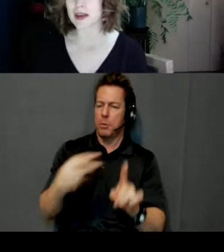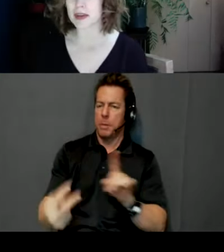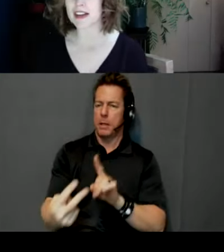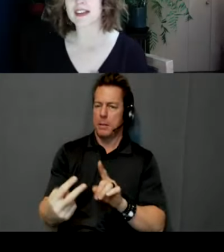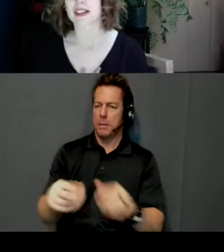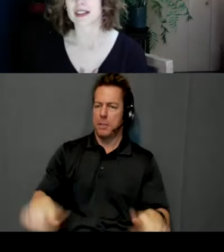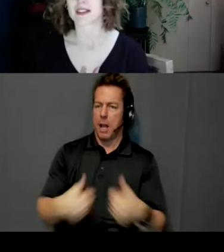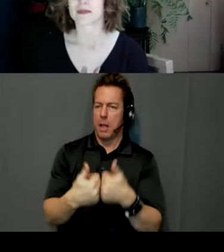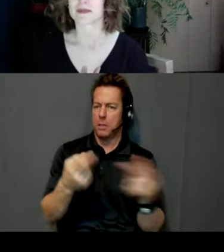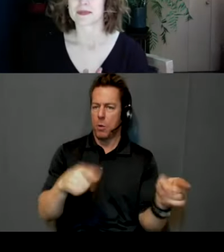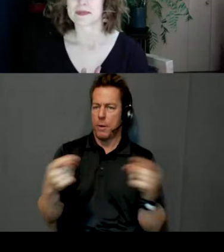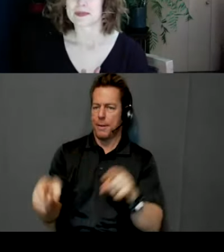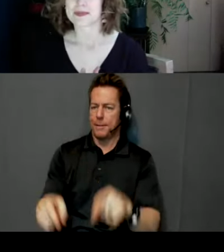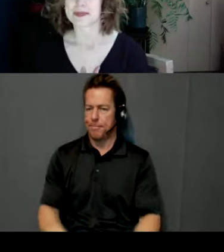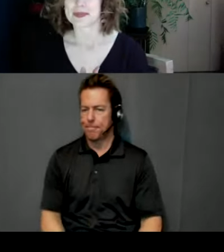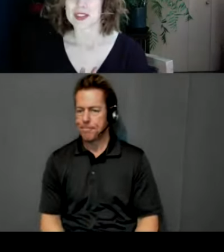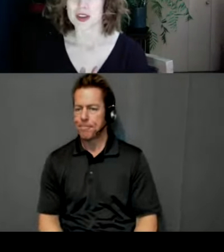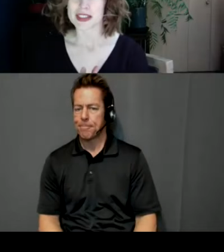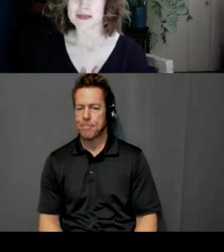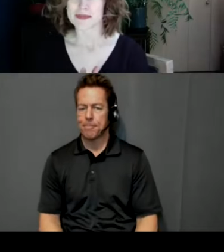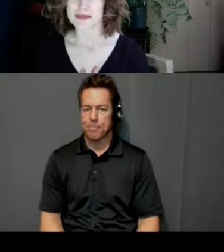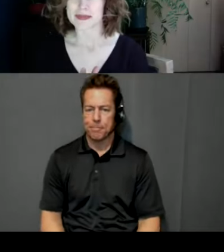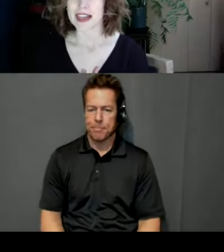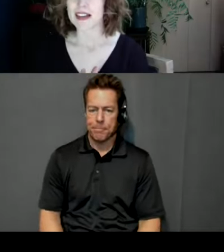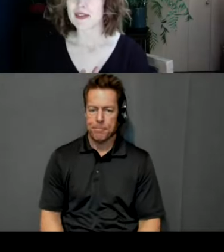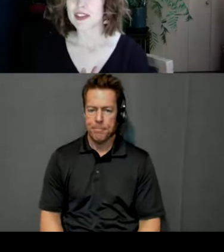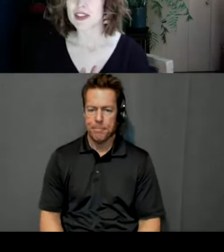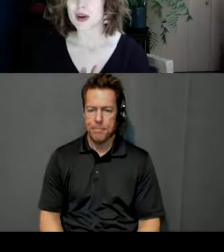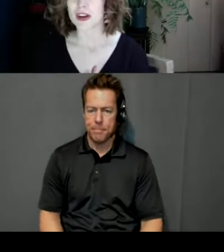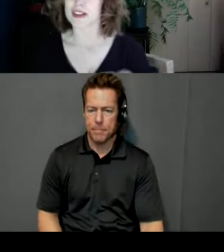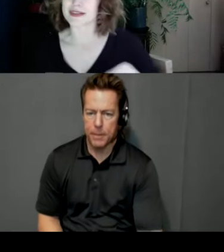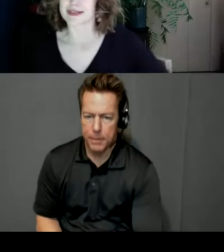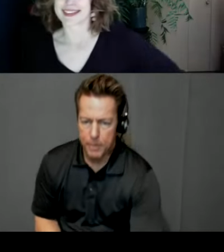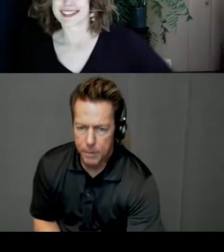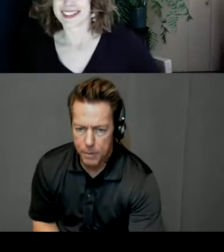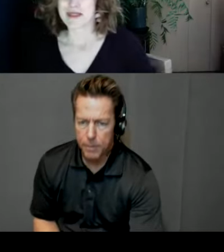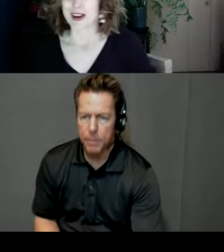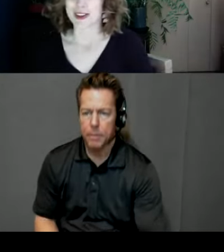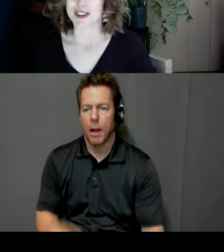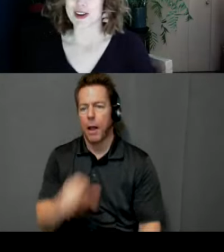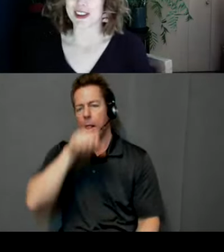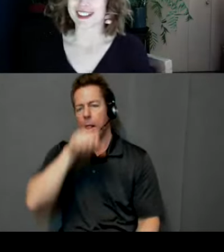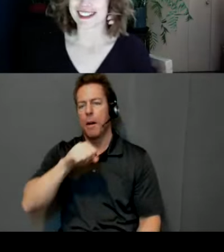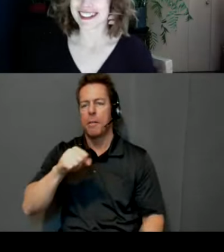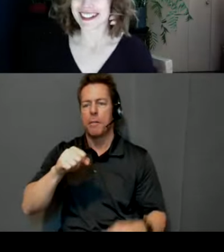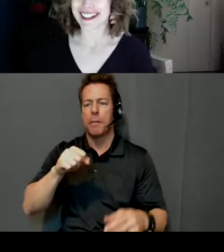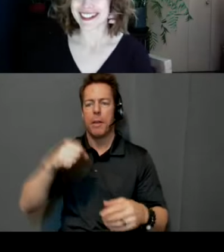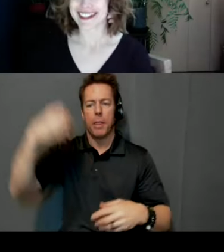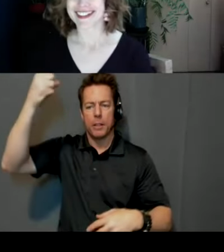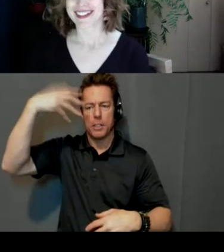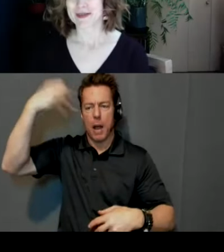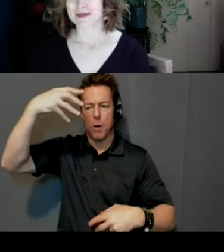that's happening. Mm-hmm. It's great. And I love the shower curtain, the pattern of the shower. Oh, I was